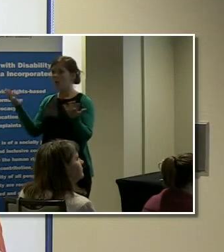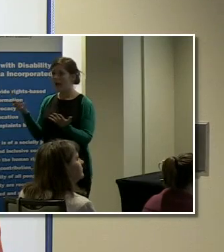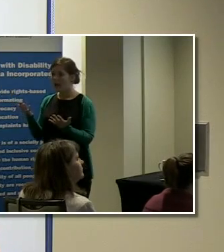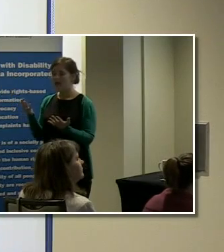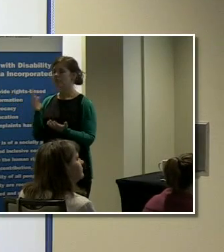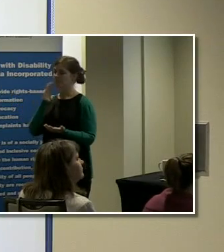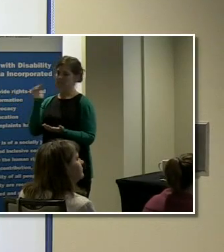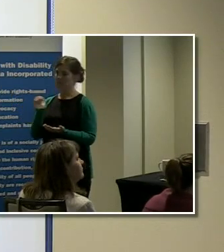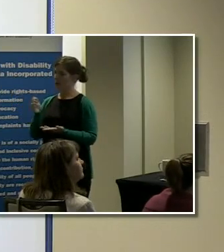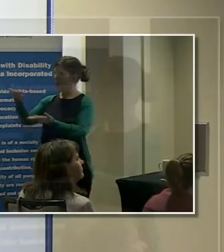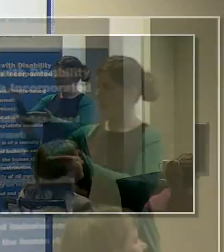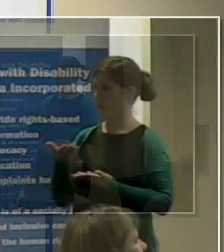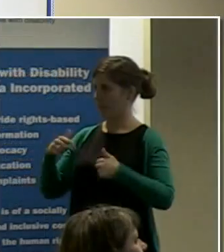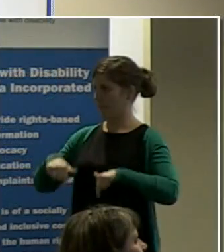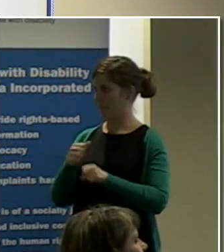welcome to Gadigal.